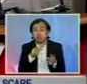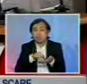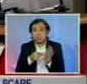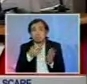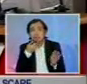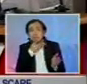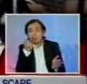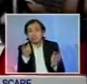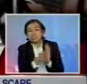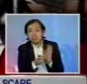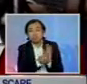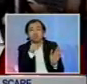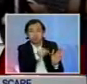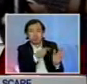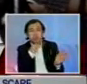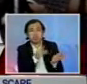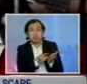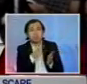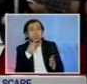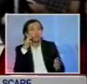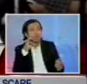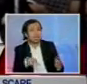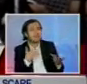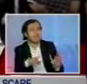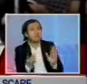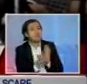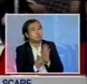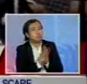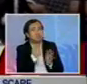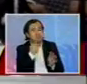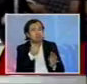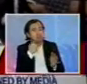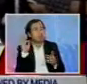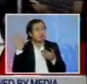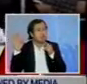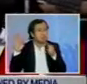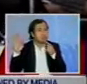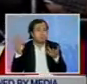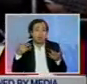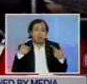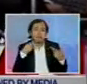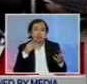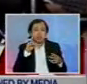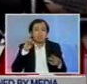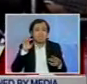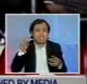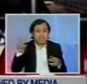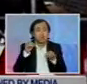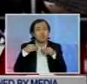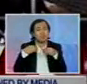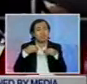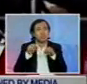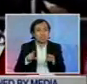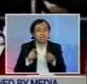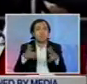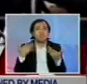witness testified already how the procedure in effecting registration, and he said that deed of sale is presented that